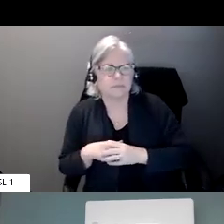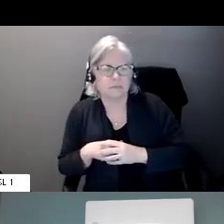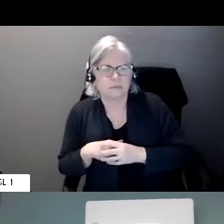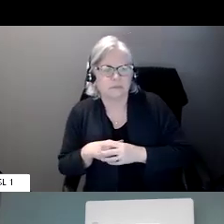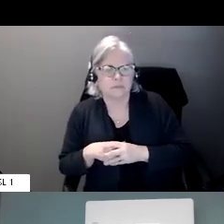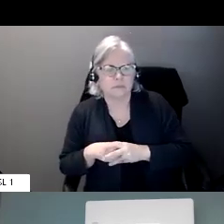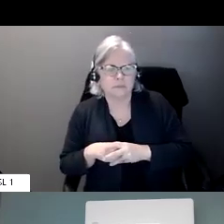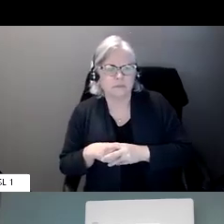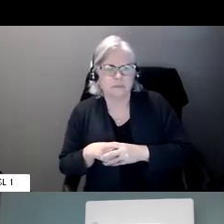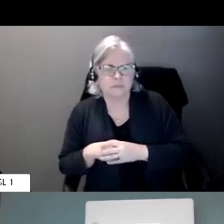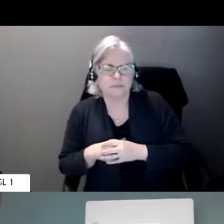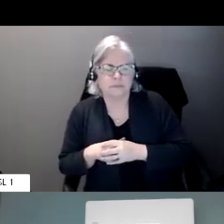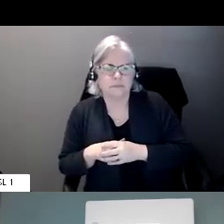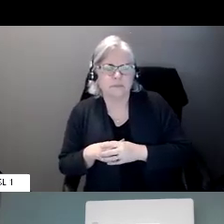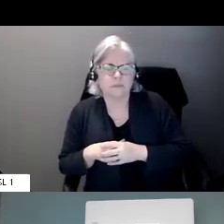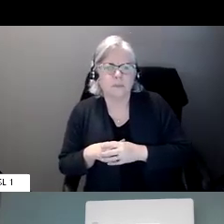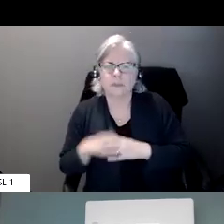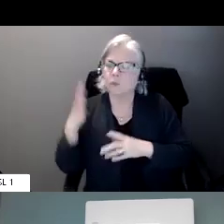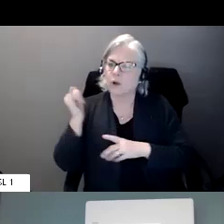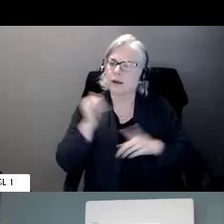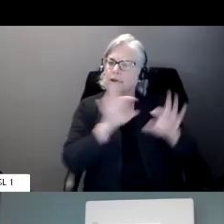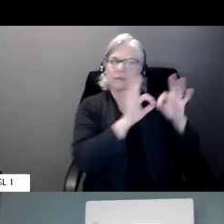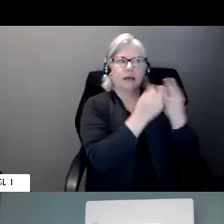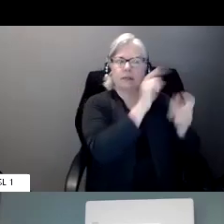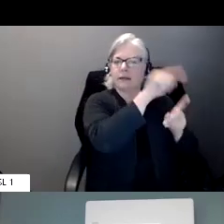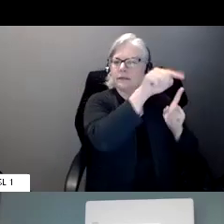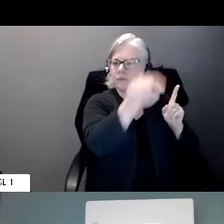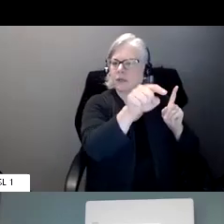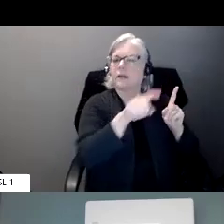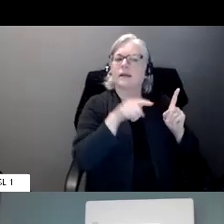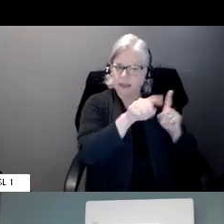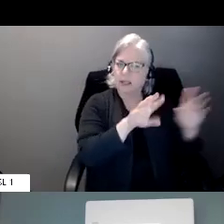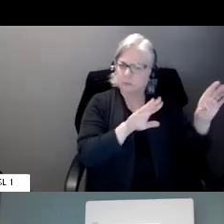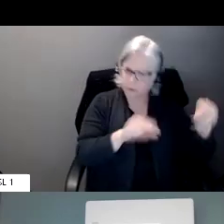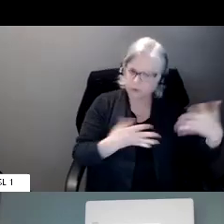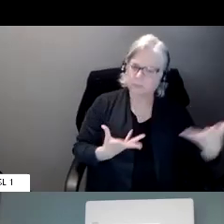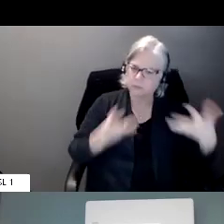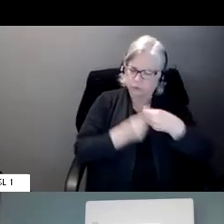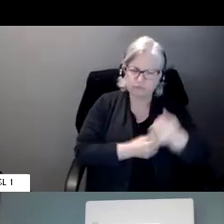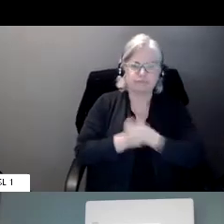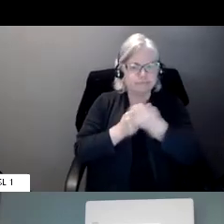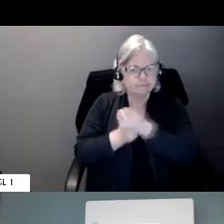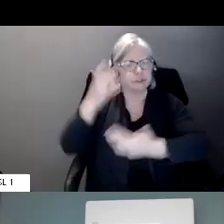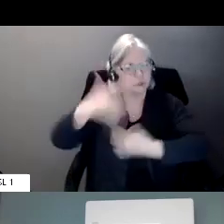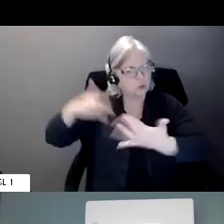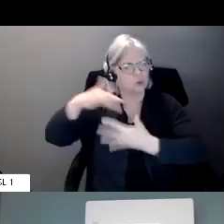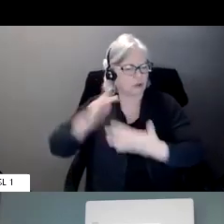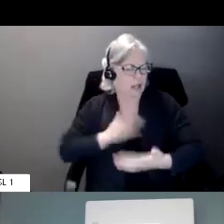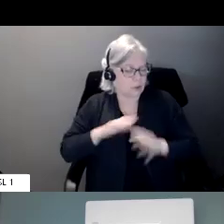Um, because those family members are really the ones who provide additional supports. Our social systems are built on